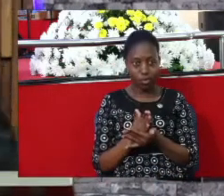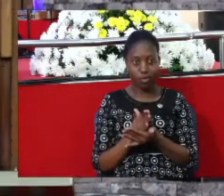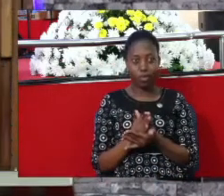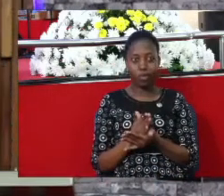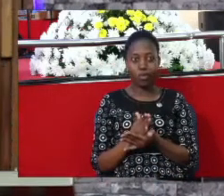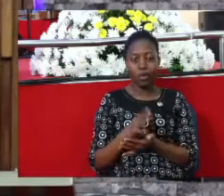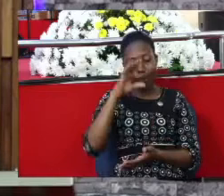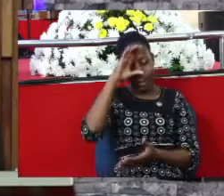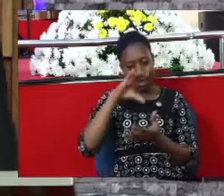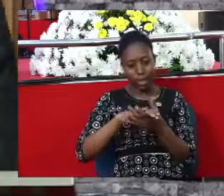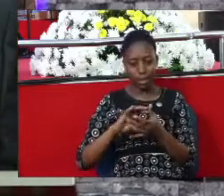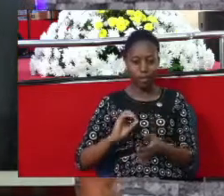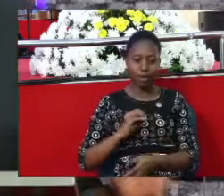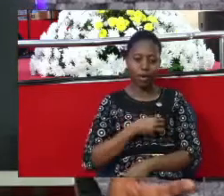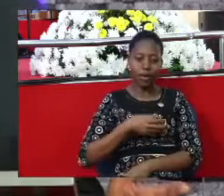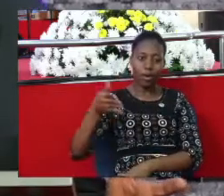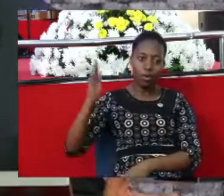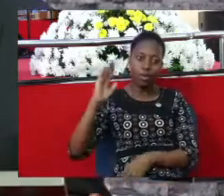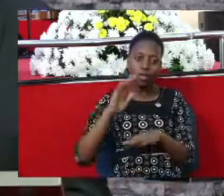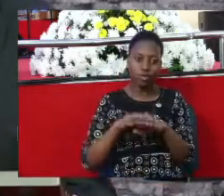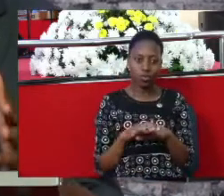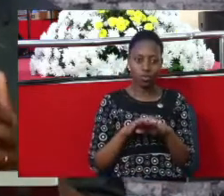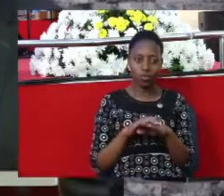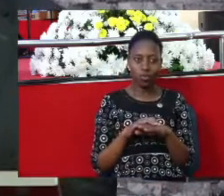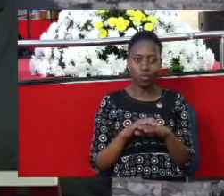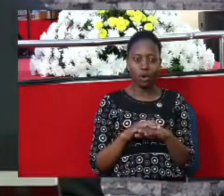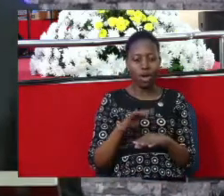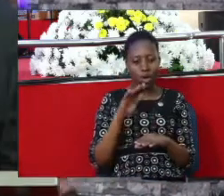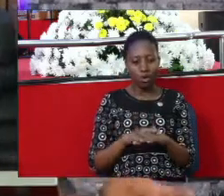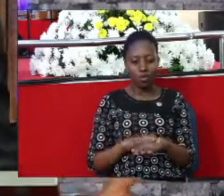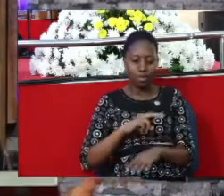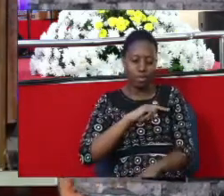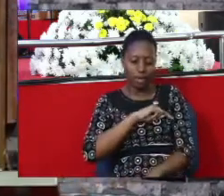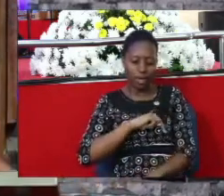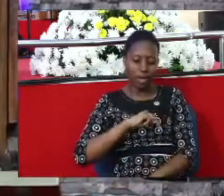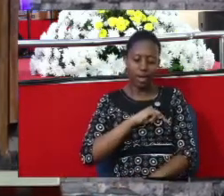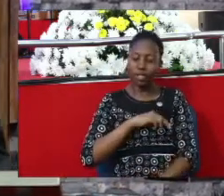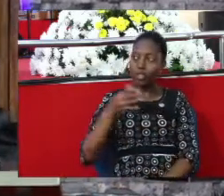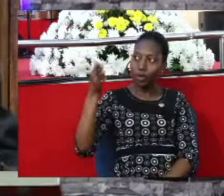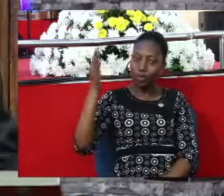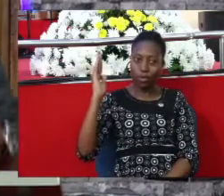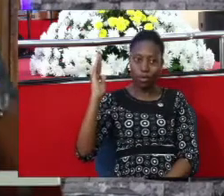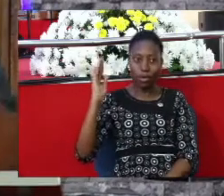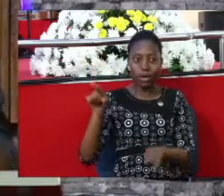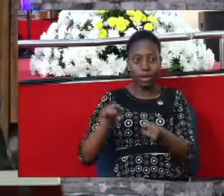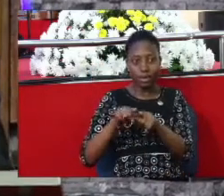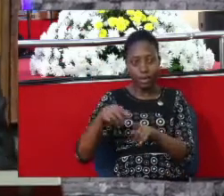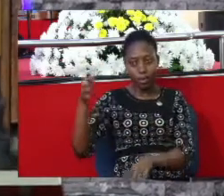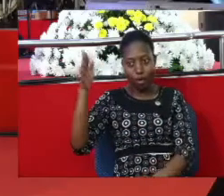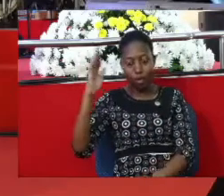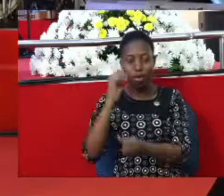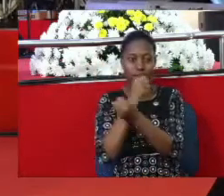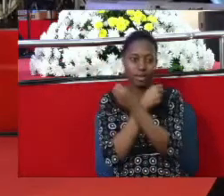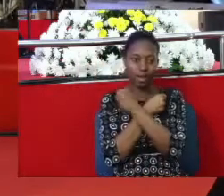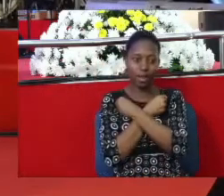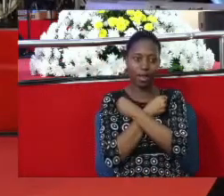Believe our God is good. Goodness is his nature. God is love. So I'm going to go